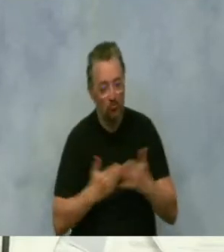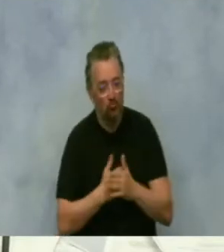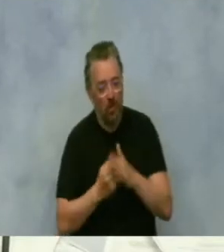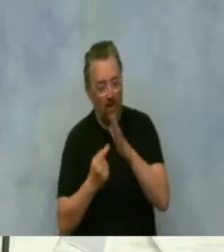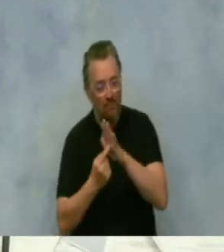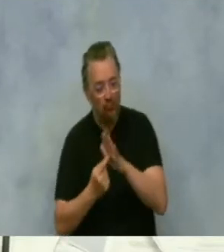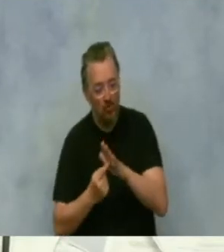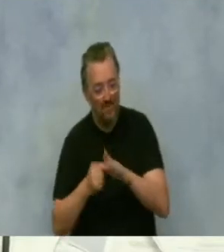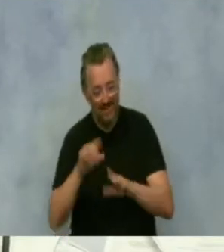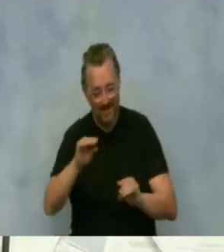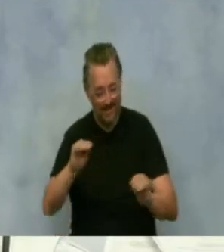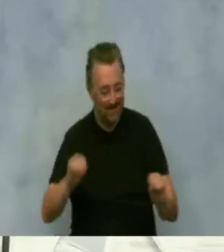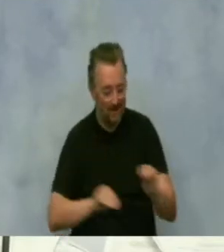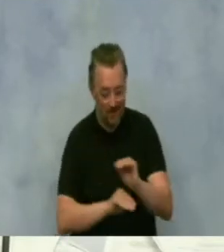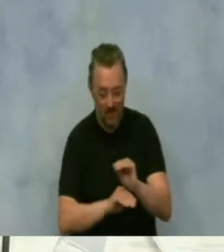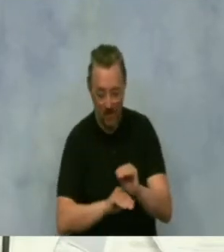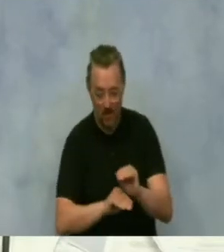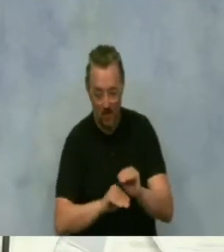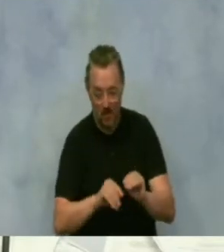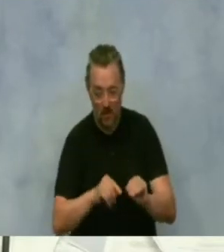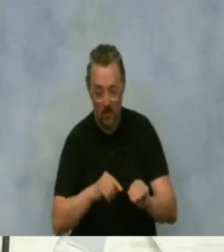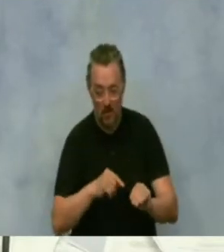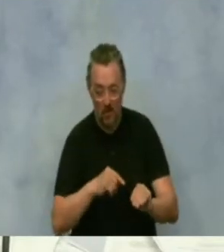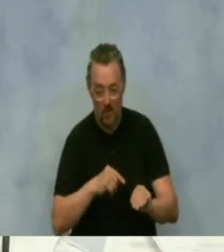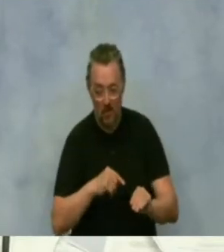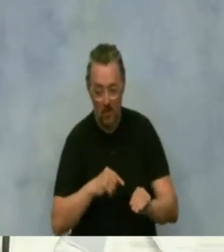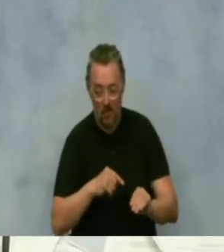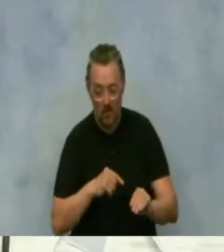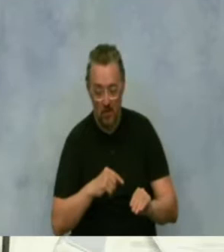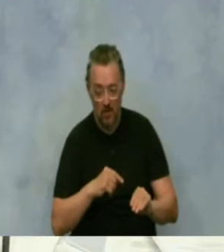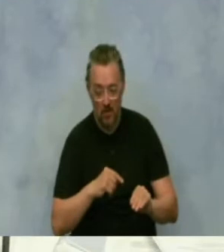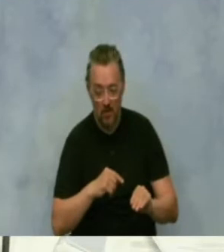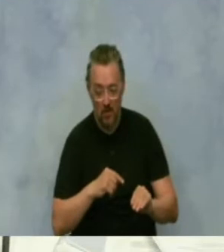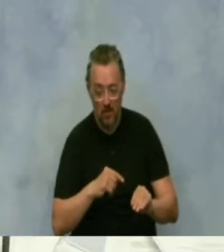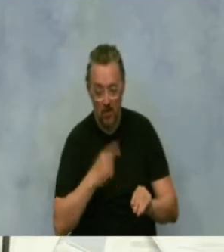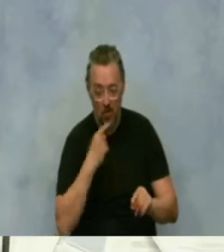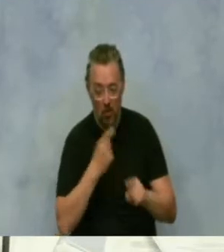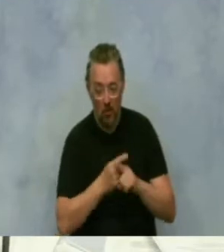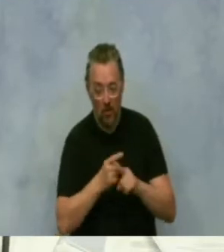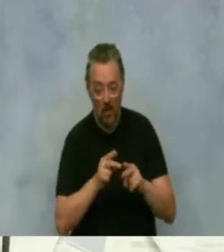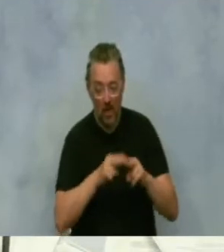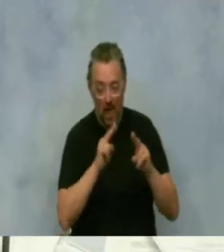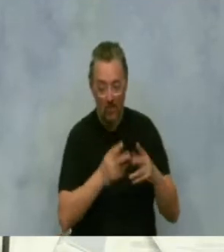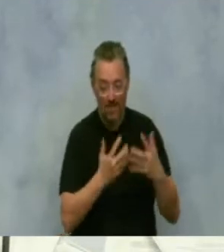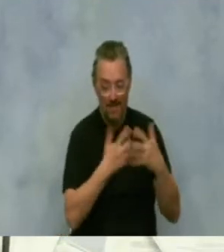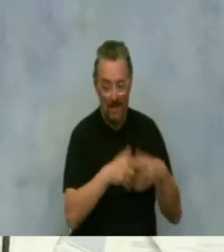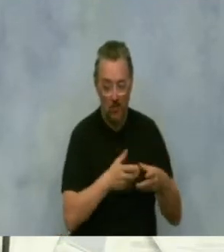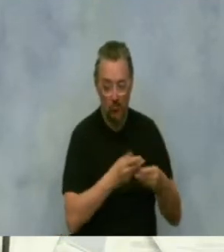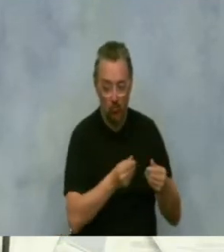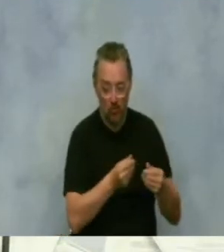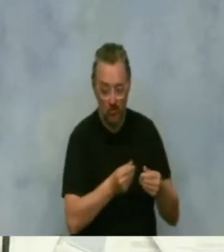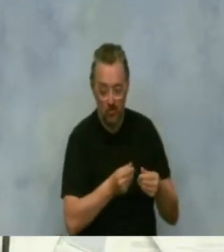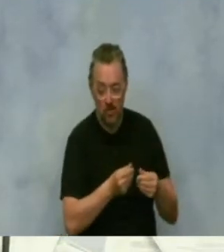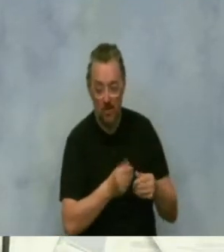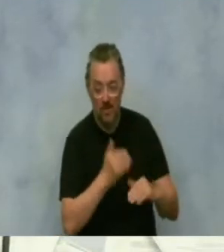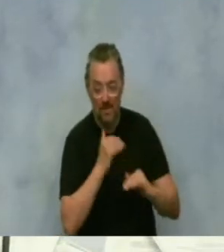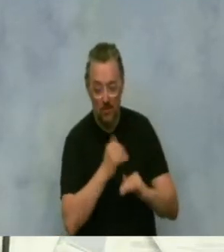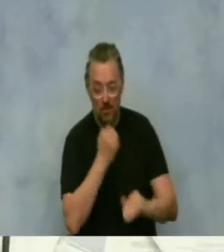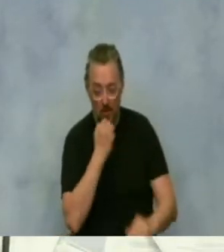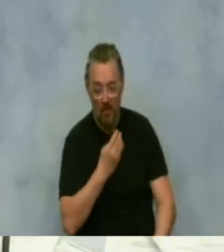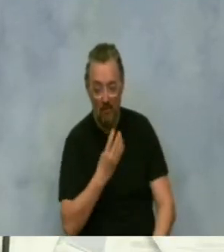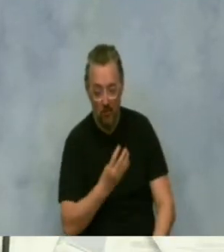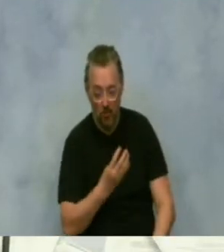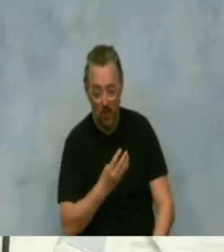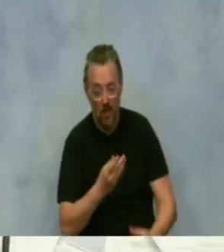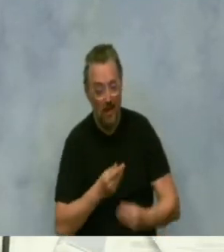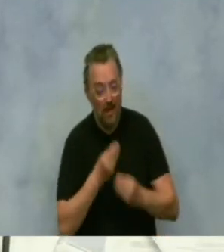Connect 22-27. So really these are actually established. In terms of the Housing and Technical Resources Resource Plan, Section 4 provides an